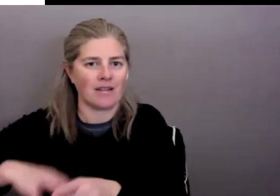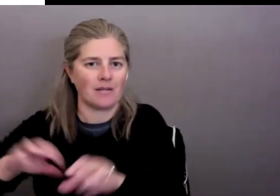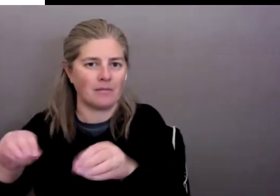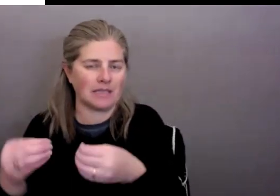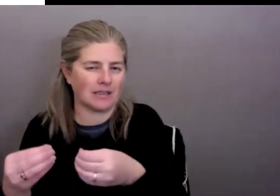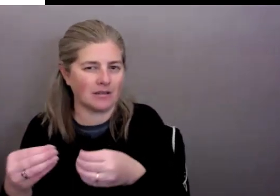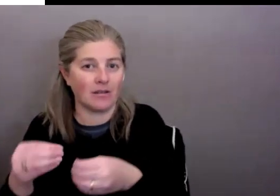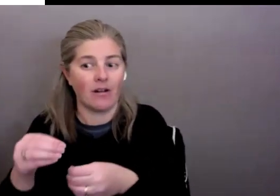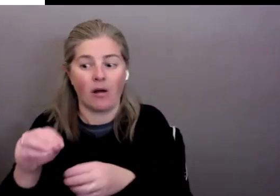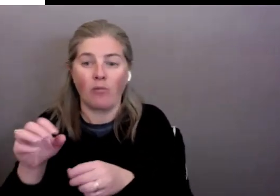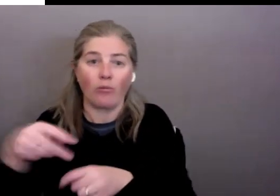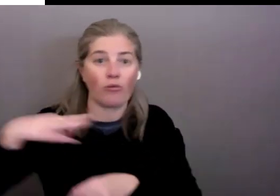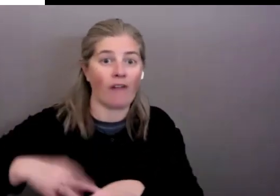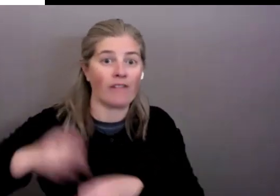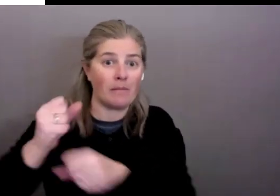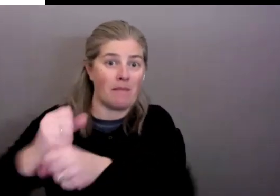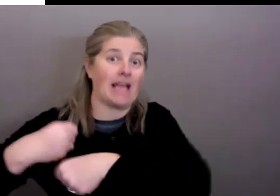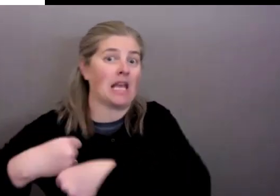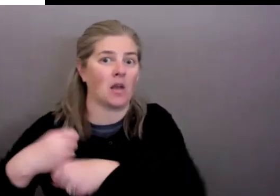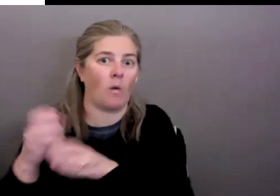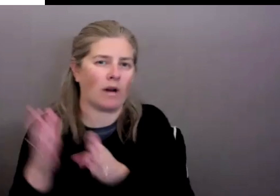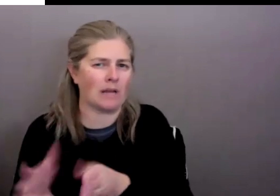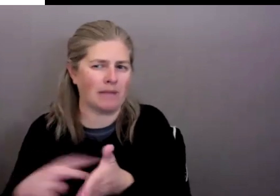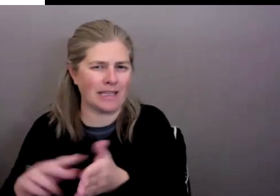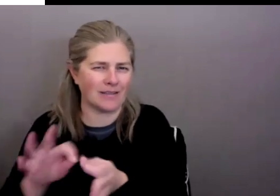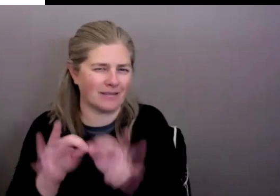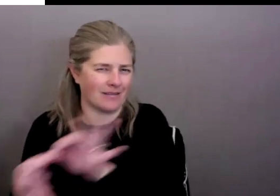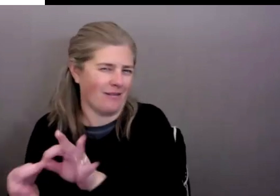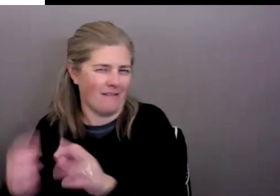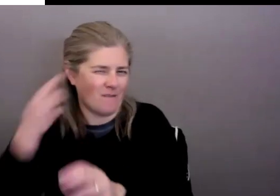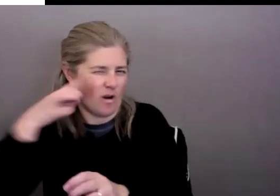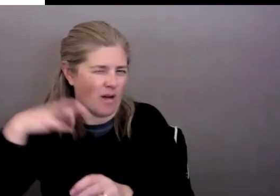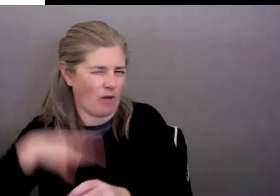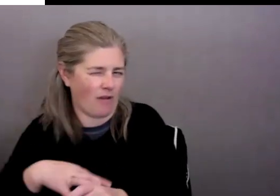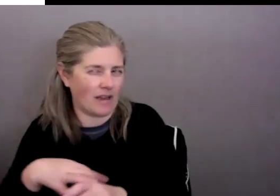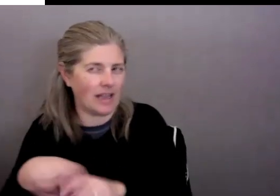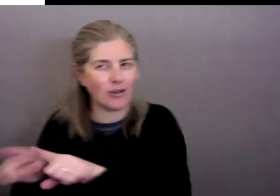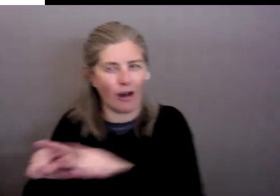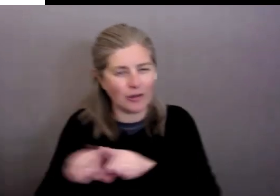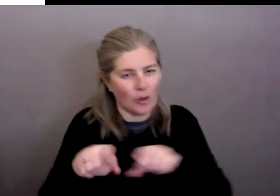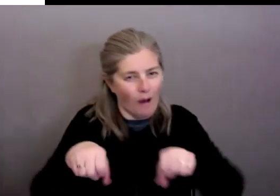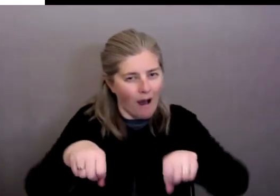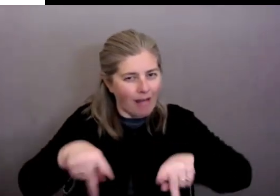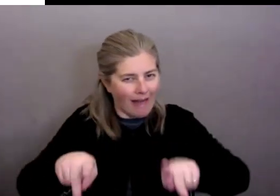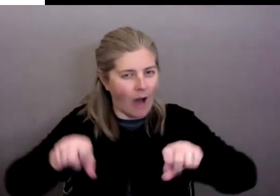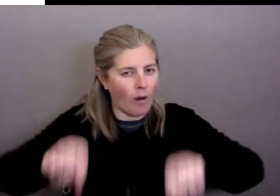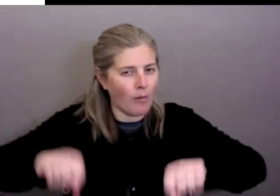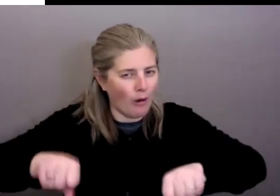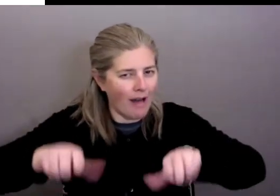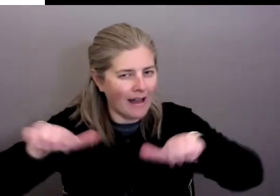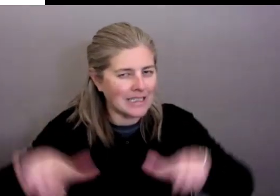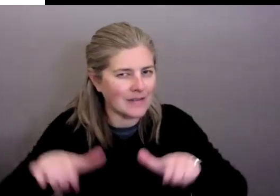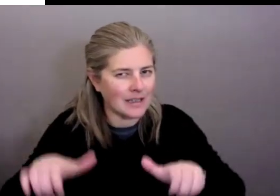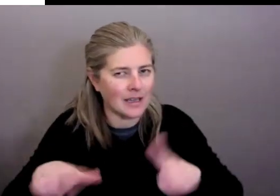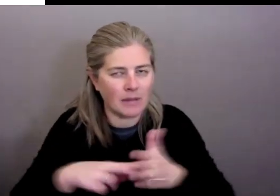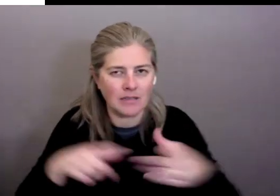for-profits. But because it is also an allowable activity for AAAs to contract with